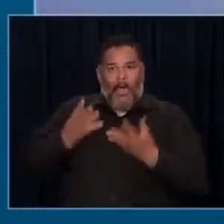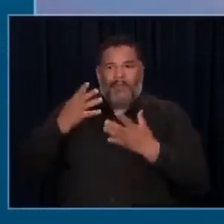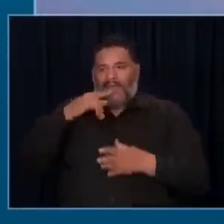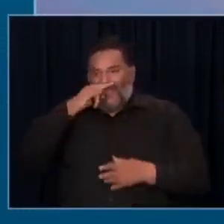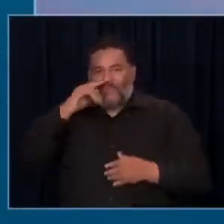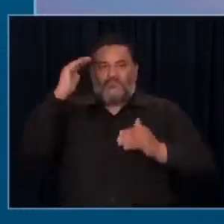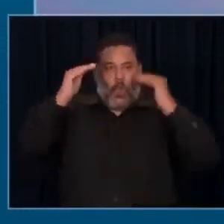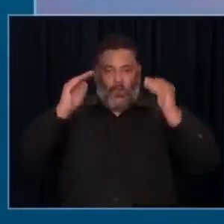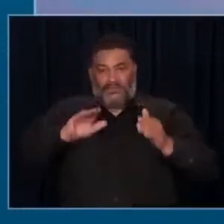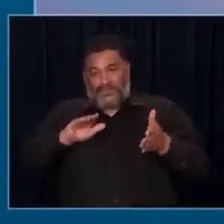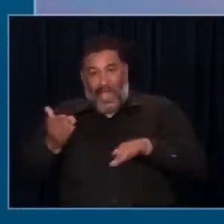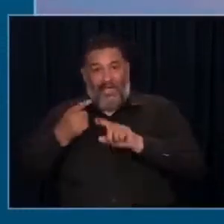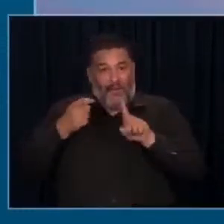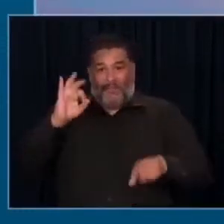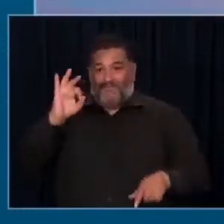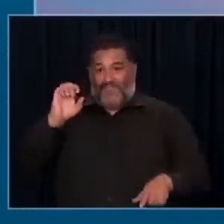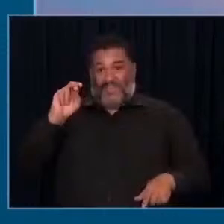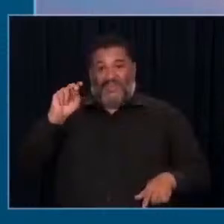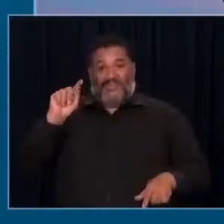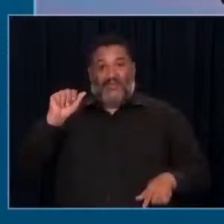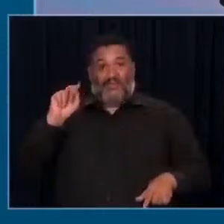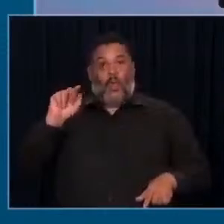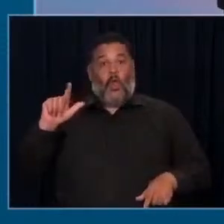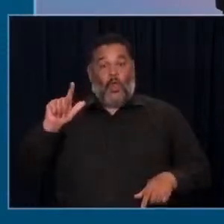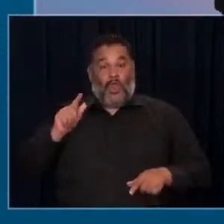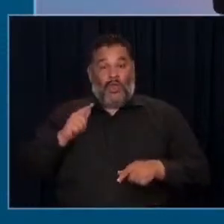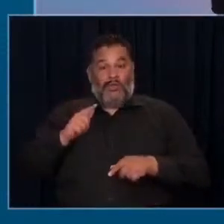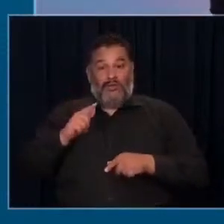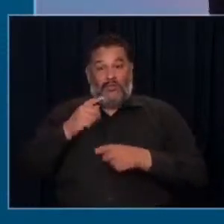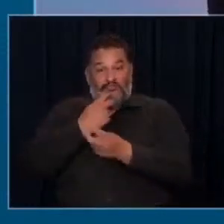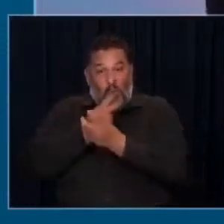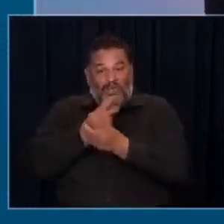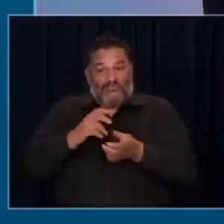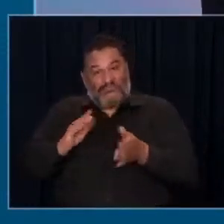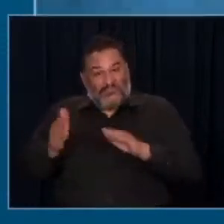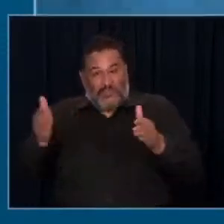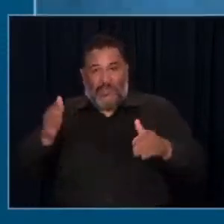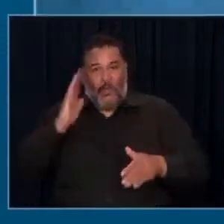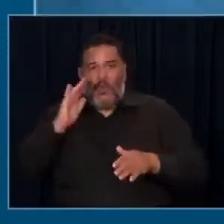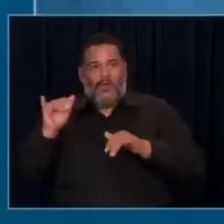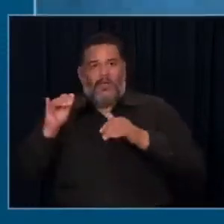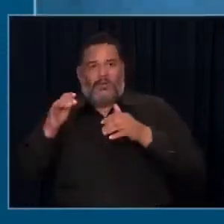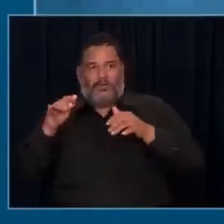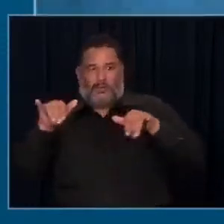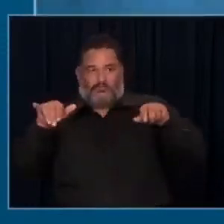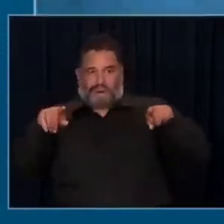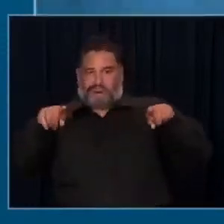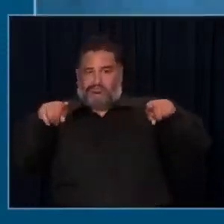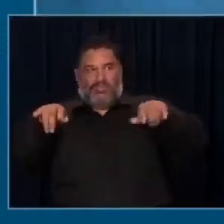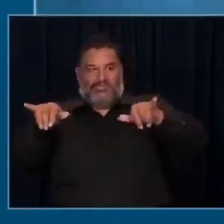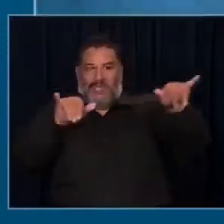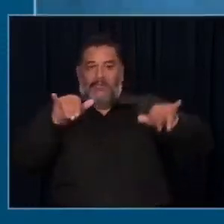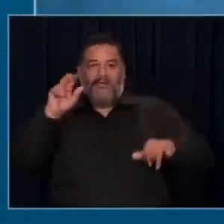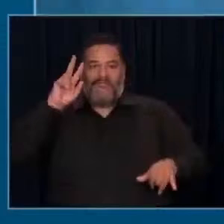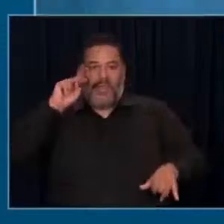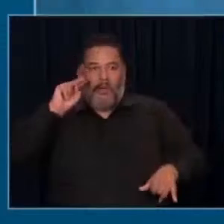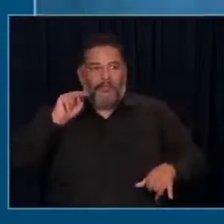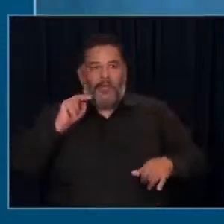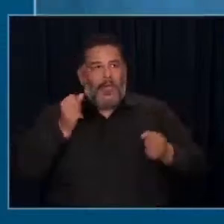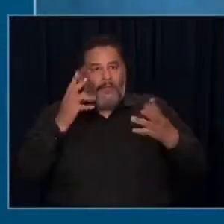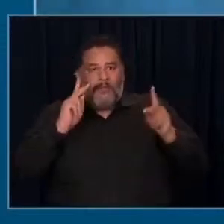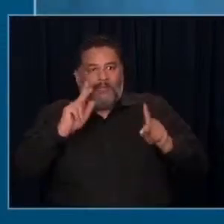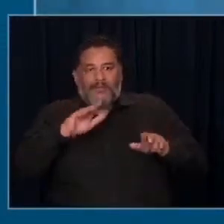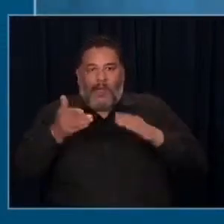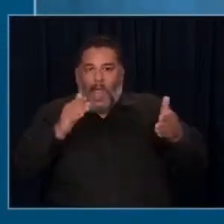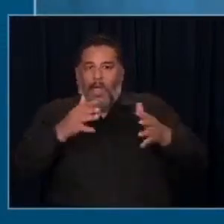and everything else, it would rival what was taking place in Vietnam on a daily basis. We need to address this, and we